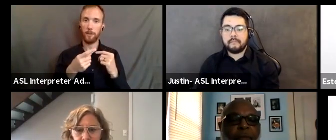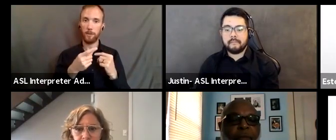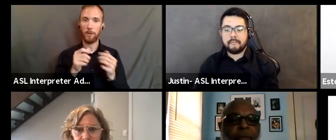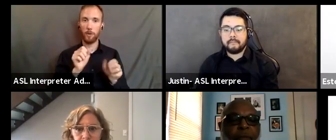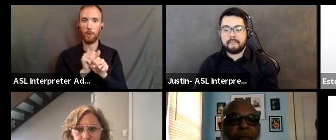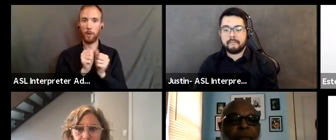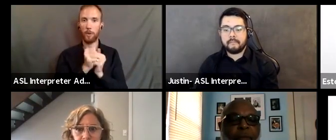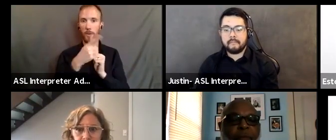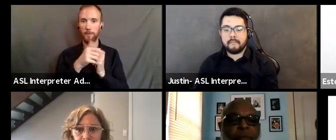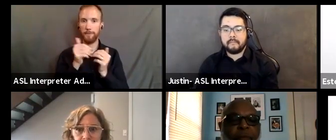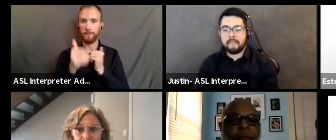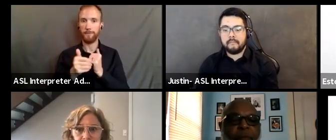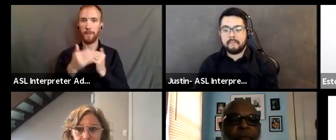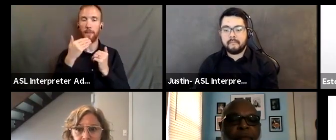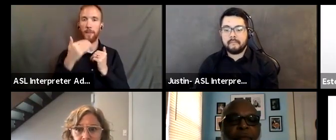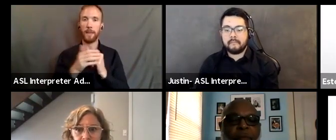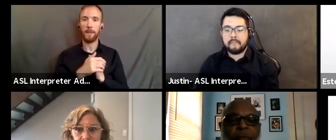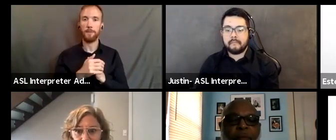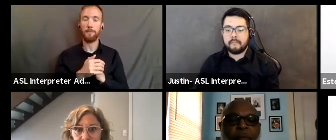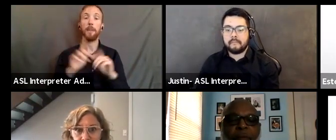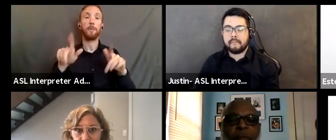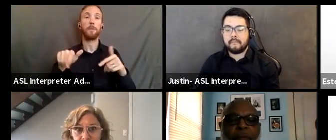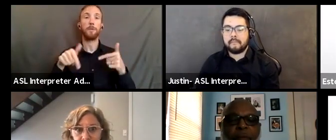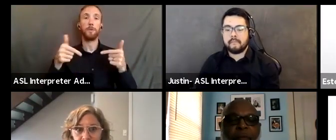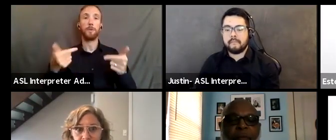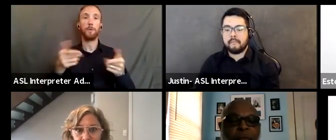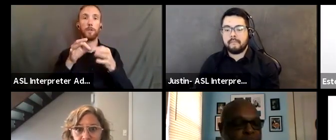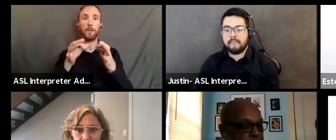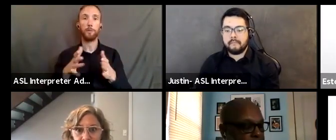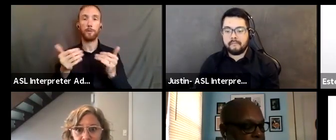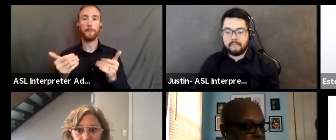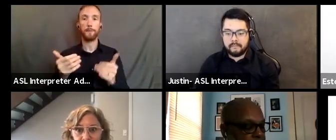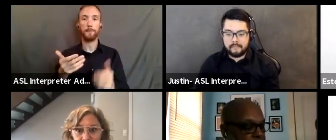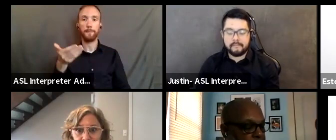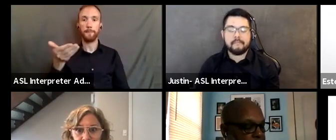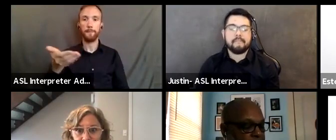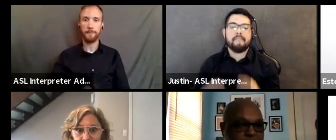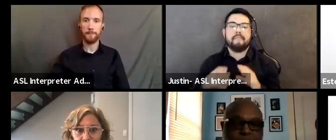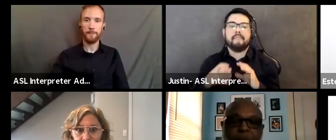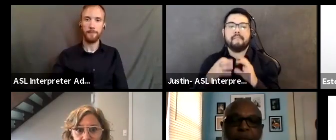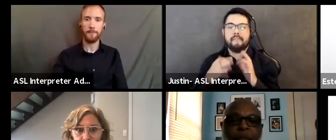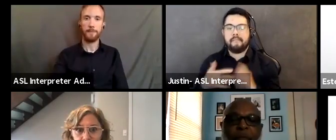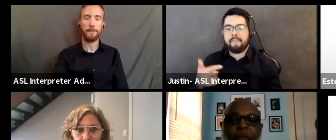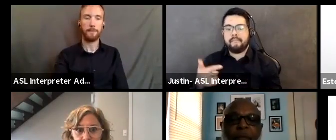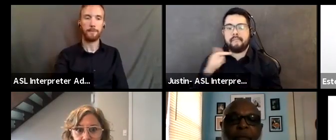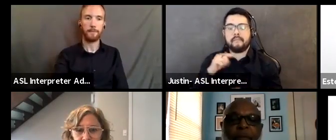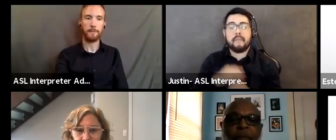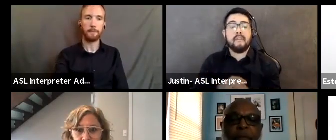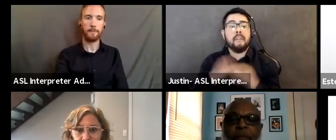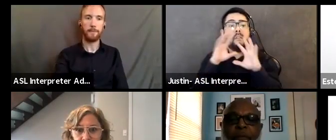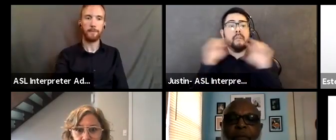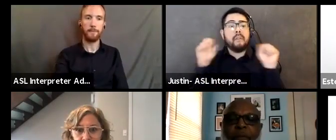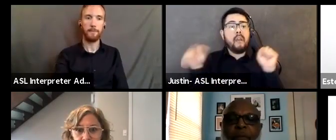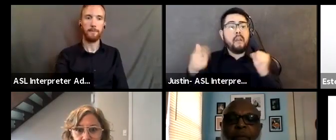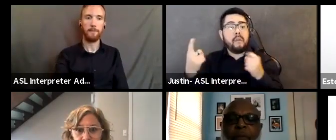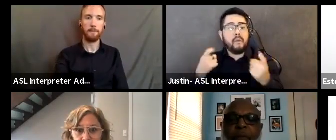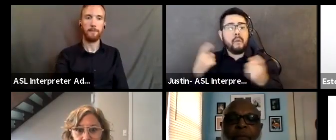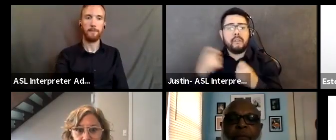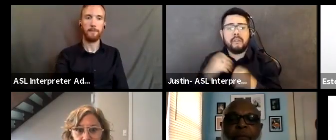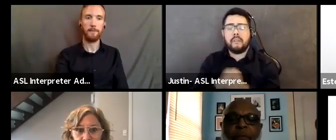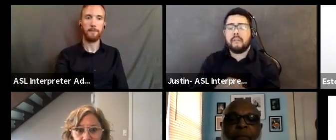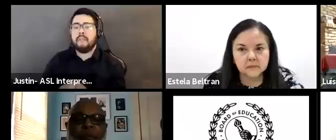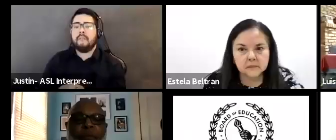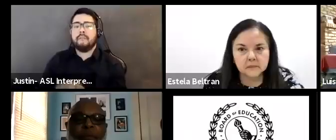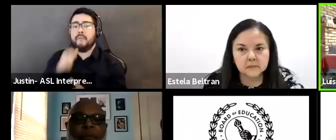great thank you to you and your team for all the work you've done thanks any other questions or yes board member